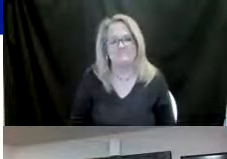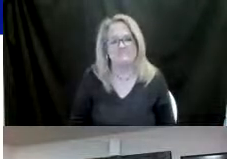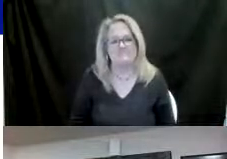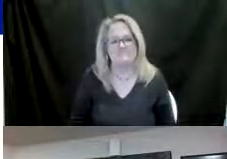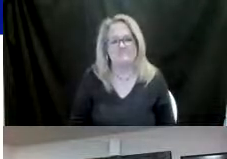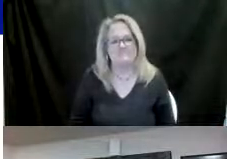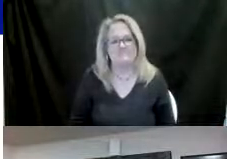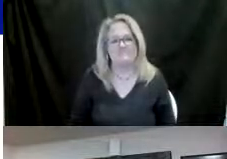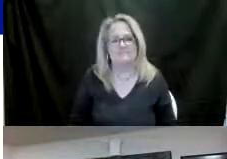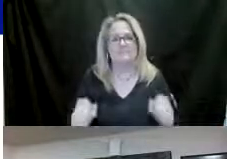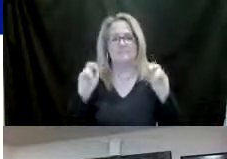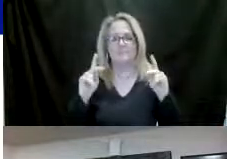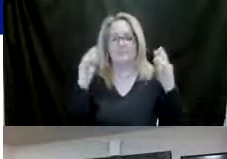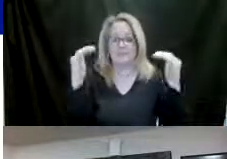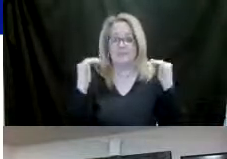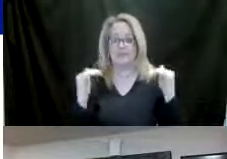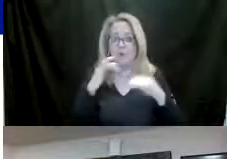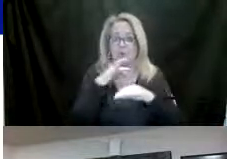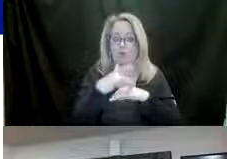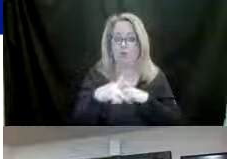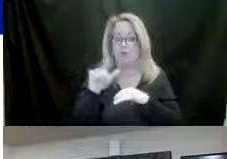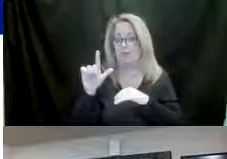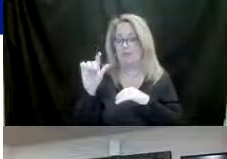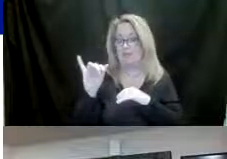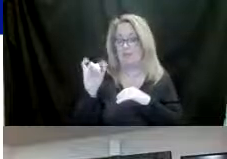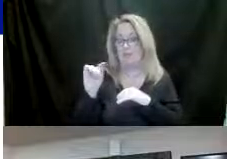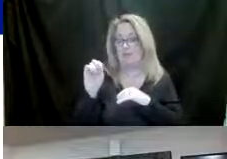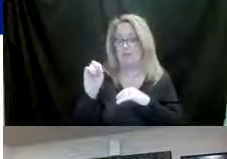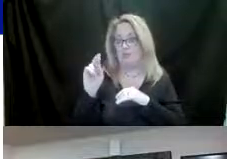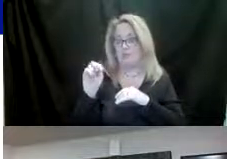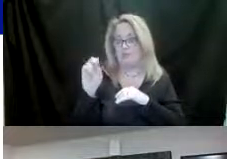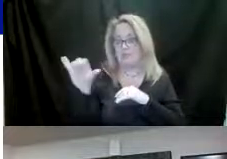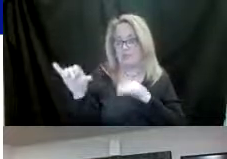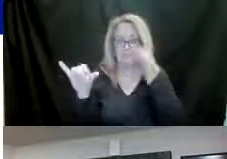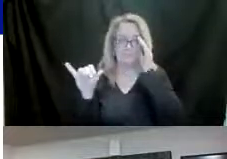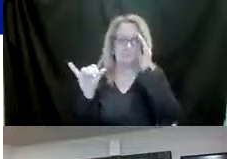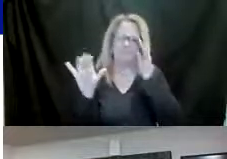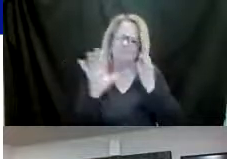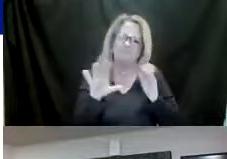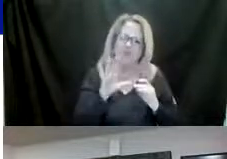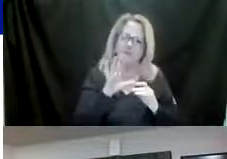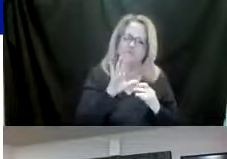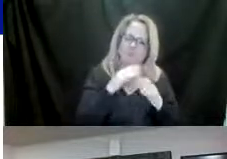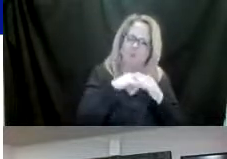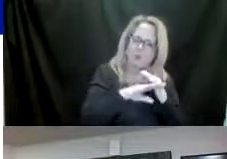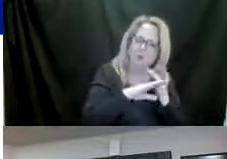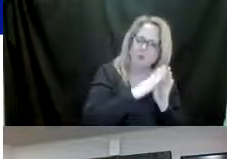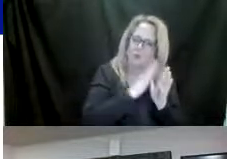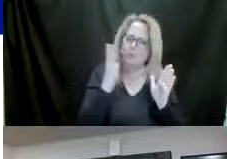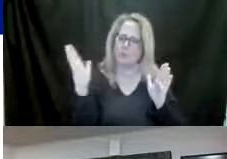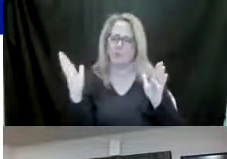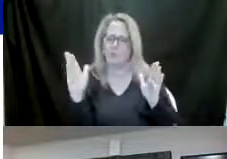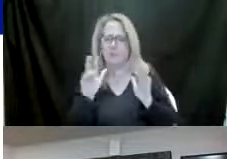Okay, and then this next one is early literacy, and this is kind of like the 0 to 36 months, or the first 3 years of